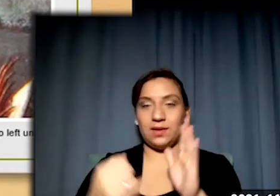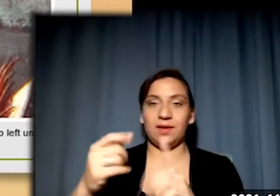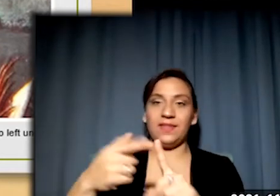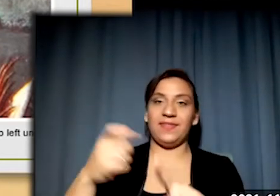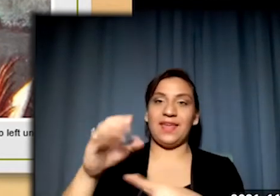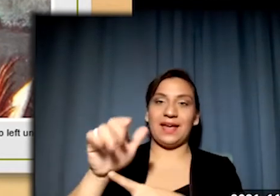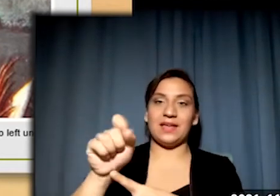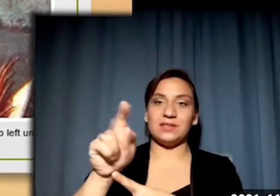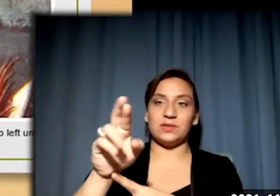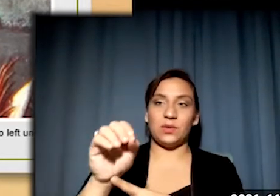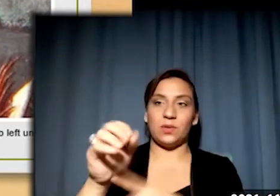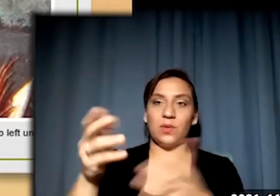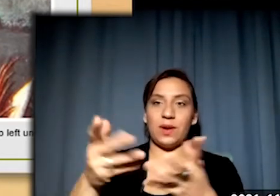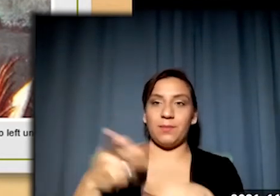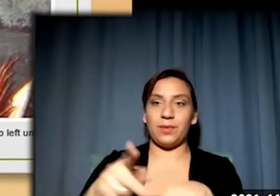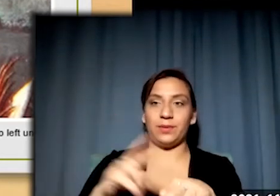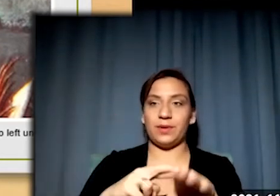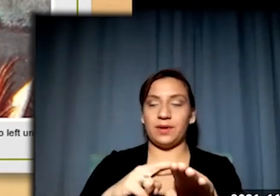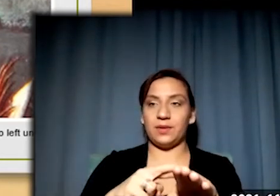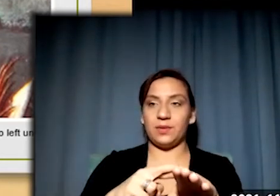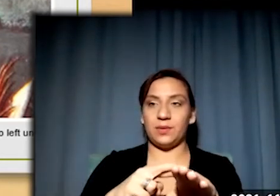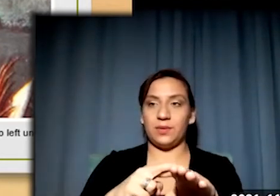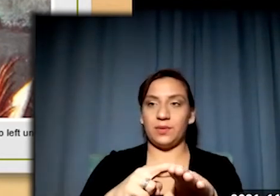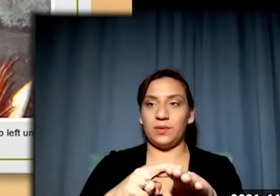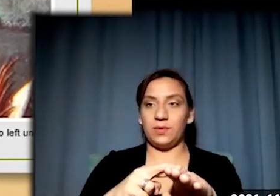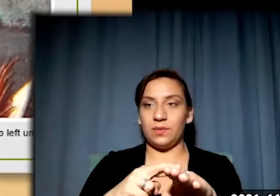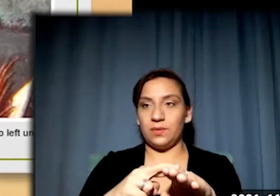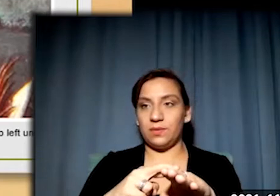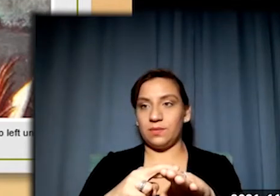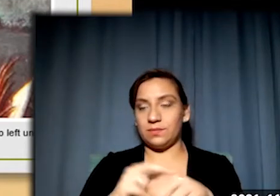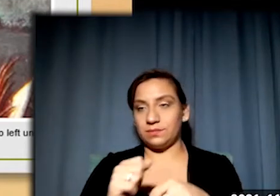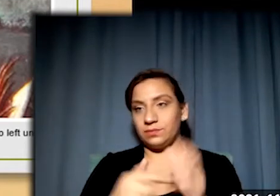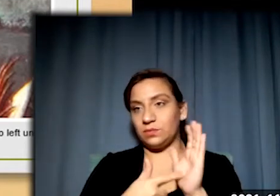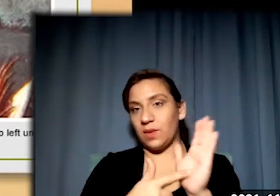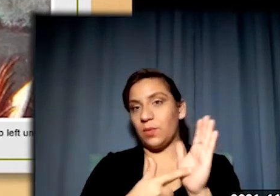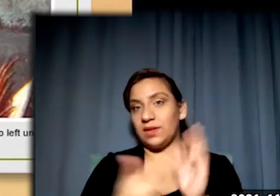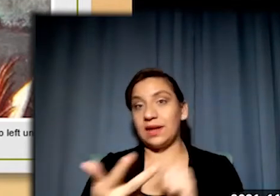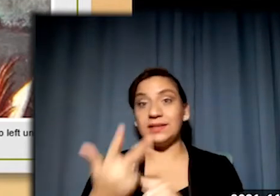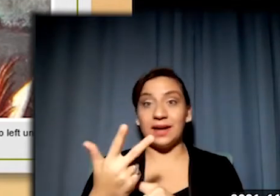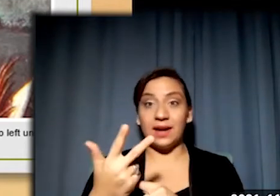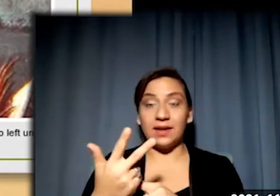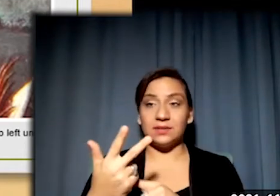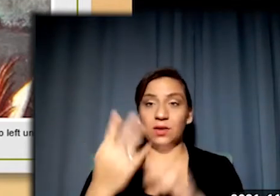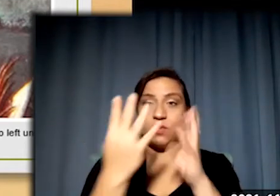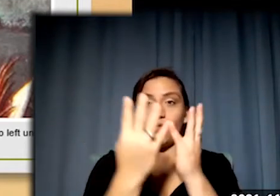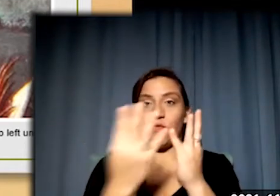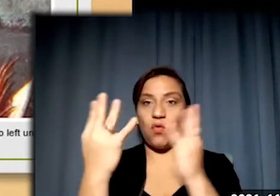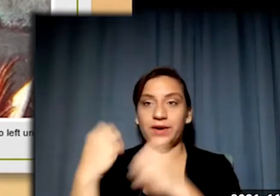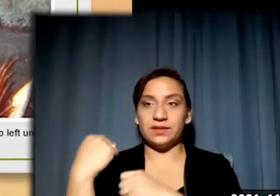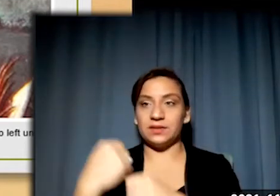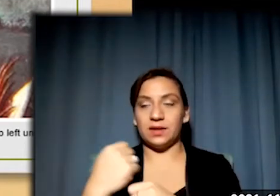which in close-up shows two forts and the position of the Spanish troops in Puerta de Tierra during